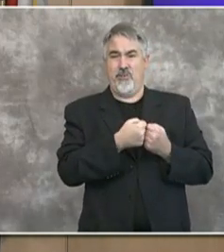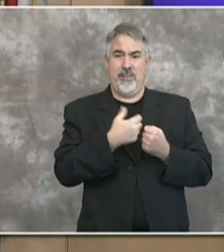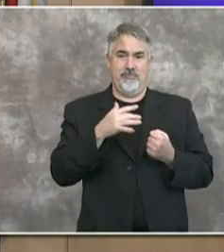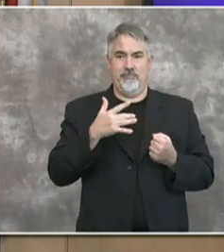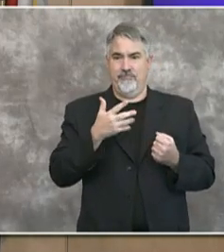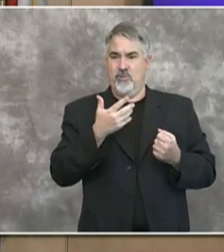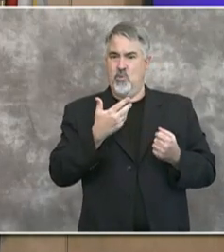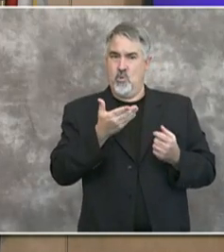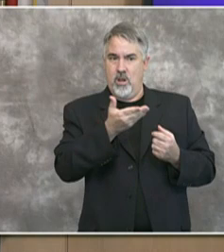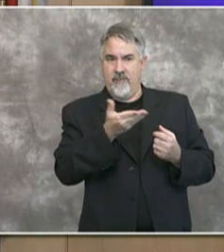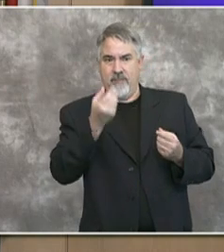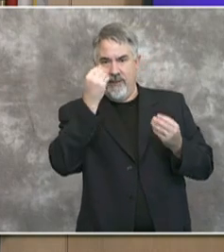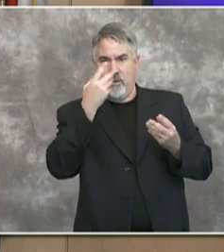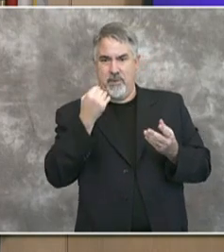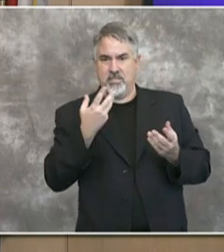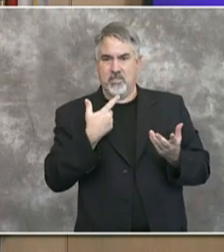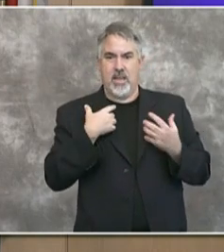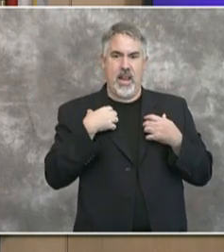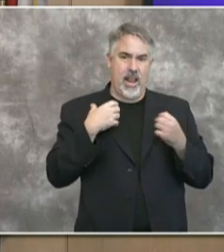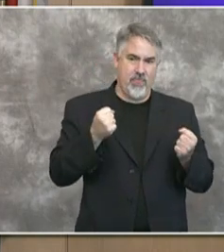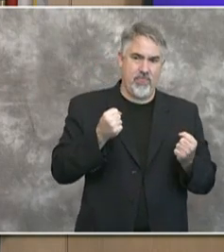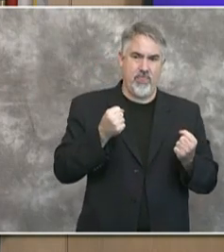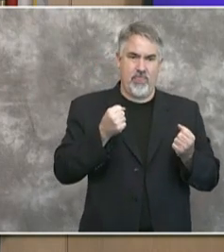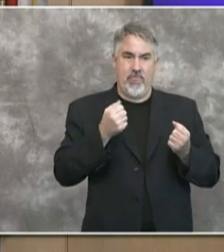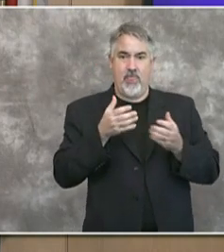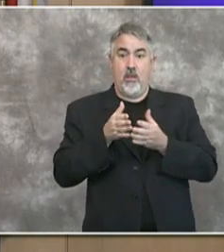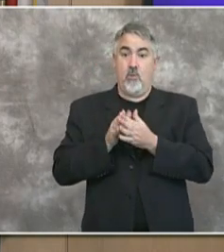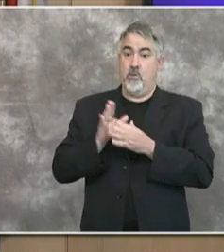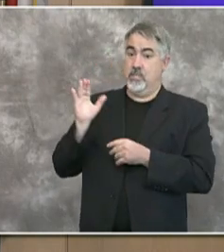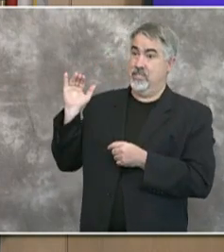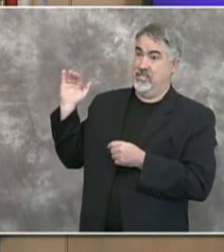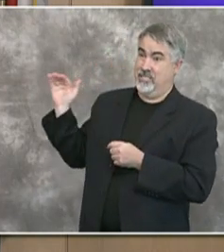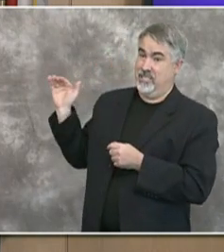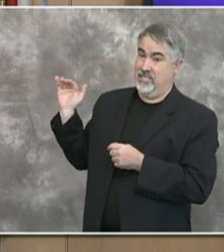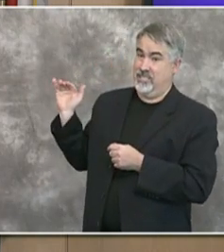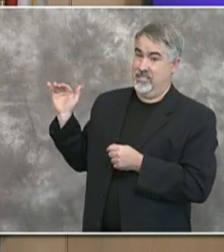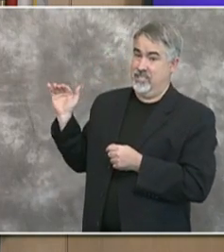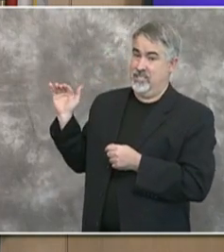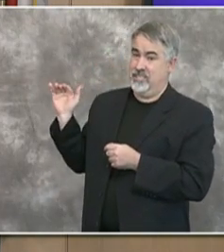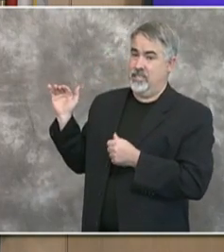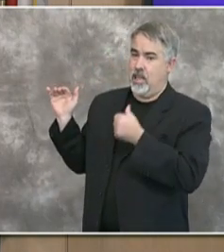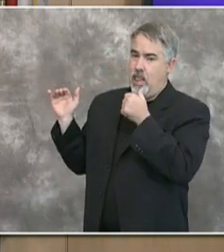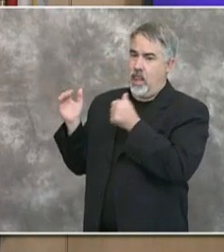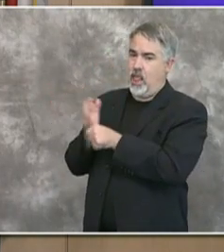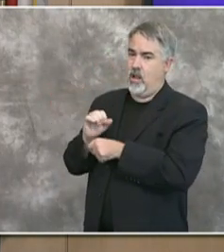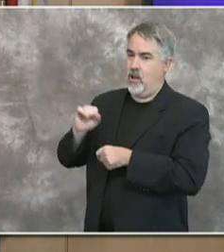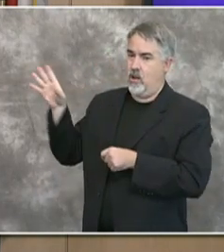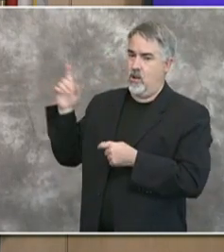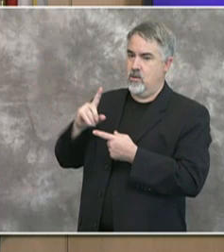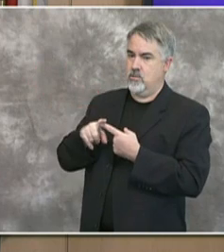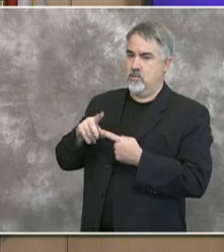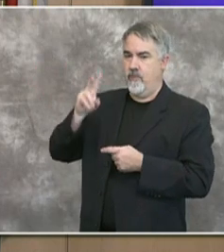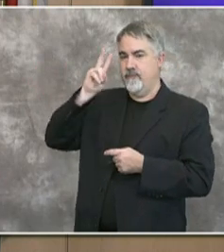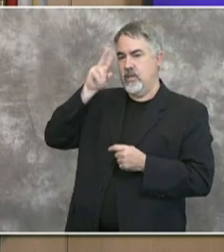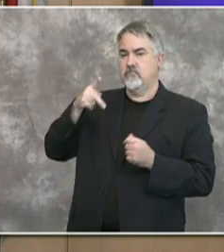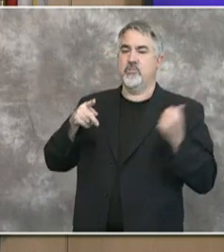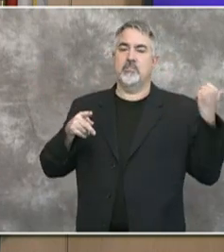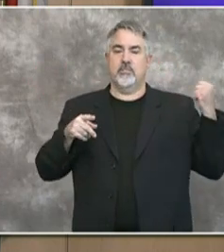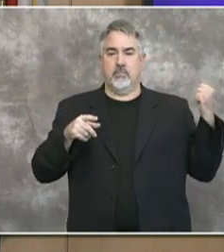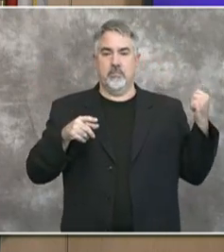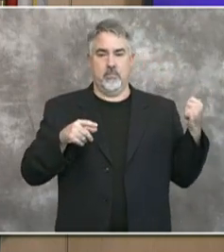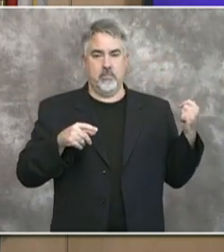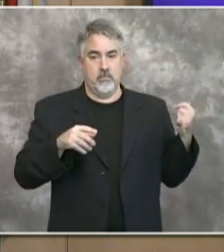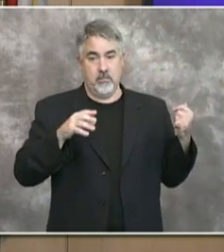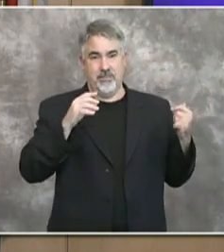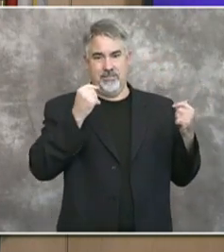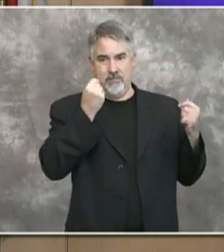public health. So we have elevated that request that I referenced in the letter that was sent to the Vice President. I'm not aware of any response that